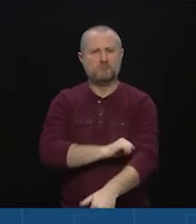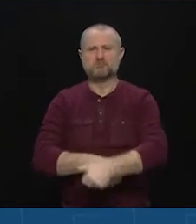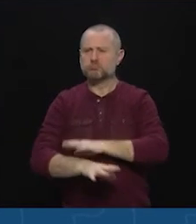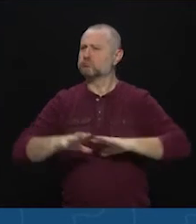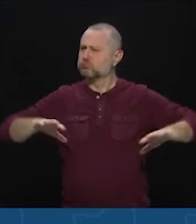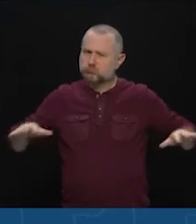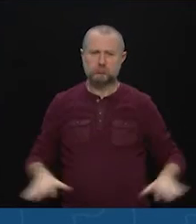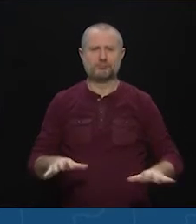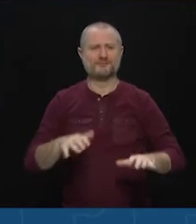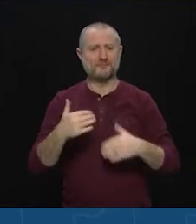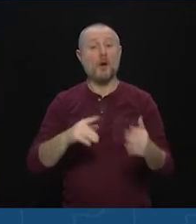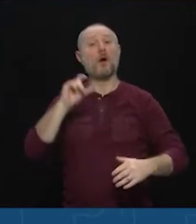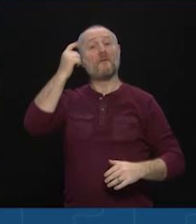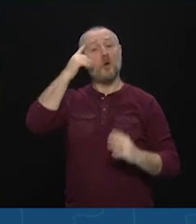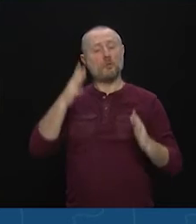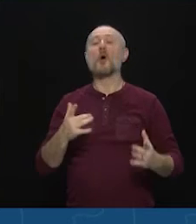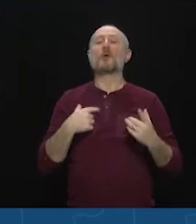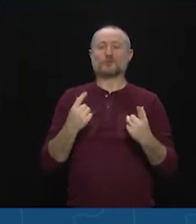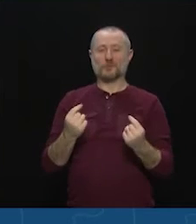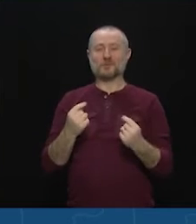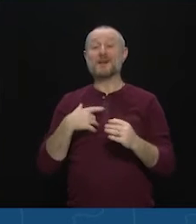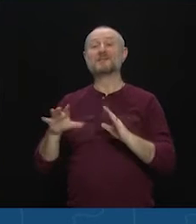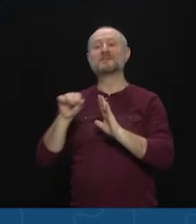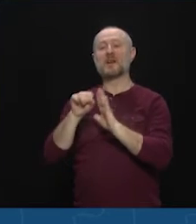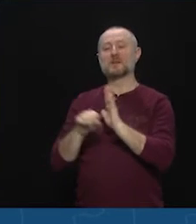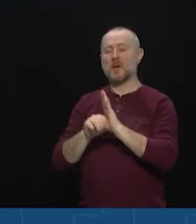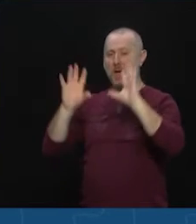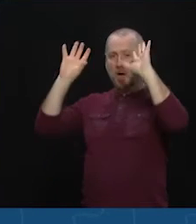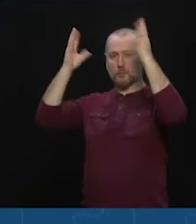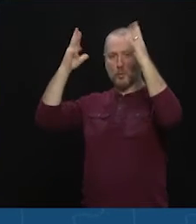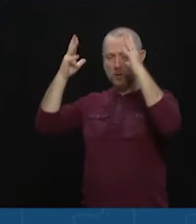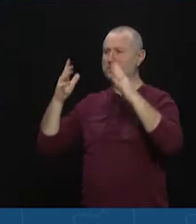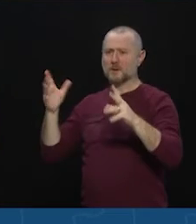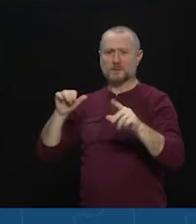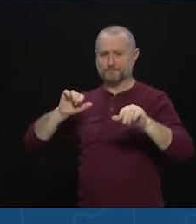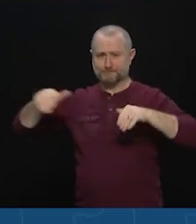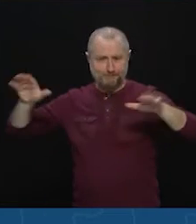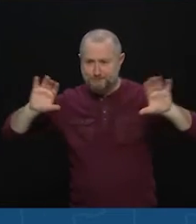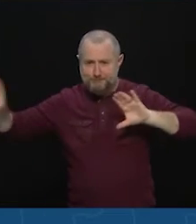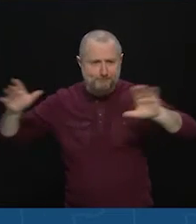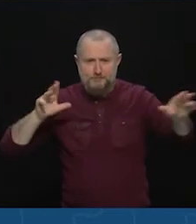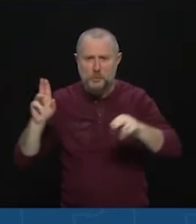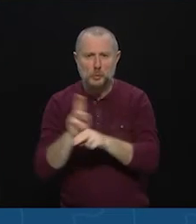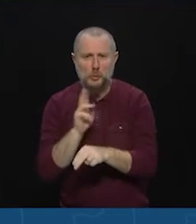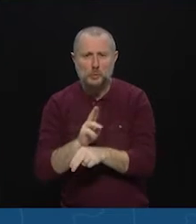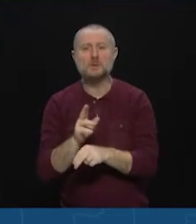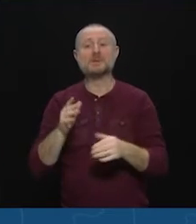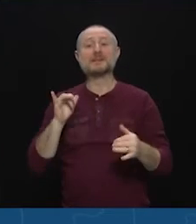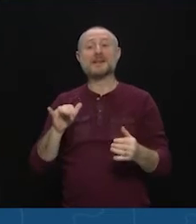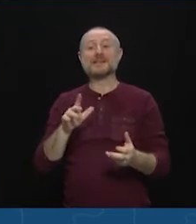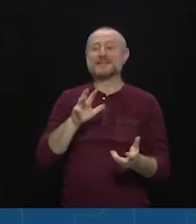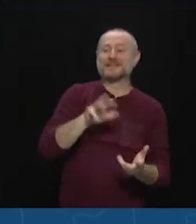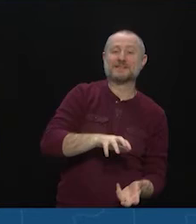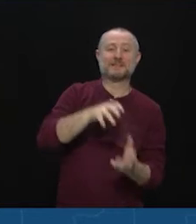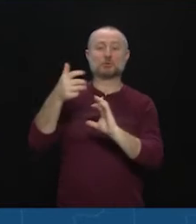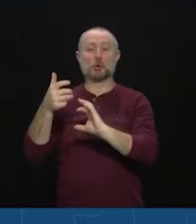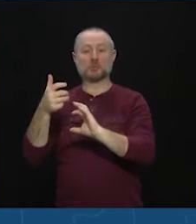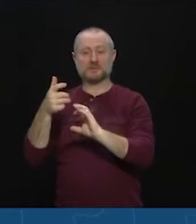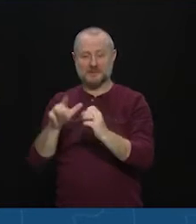and two invaluable disaster medical assistant teams and has asked for further assistance from the